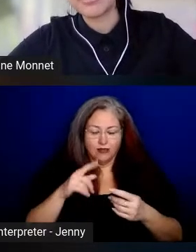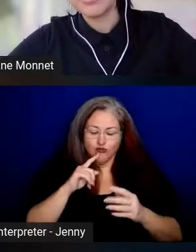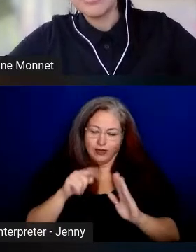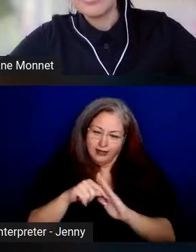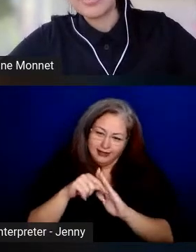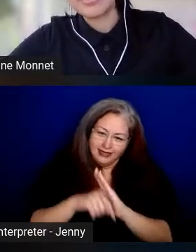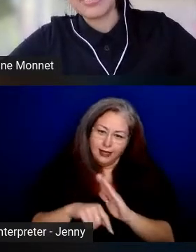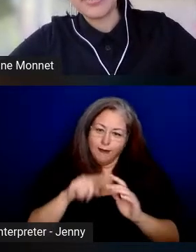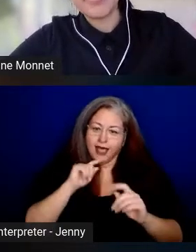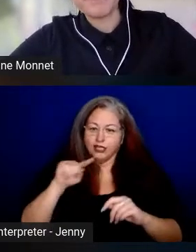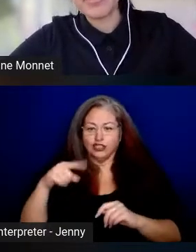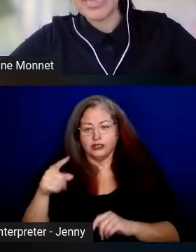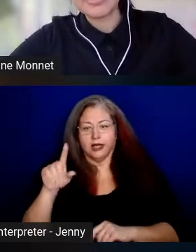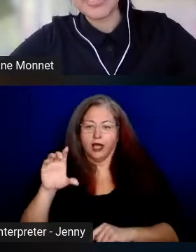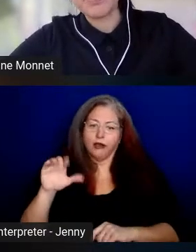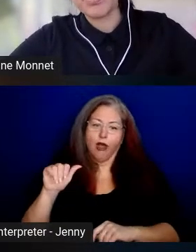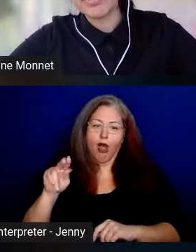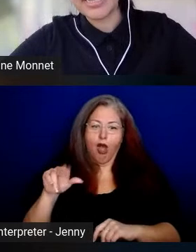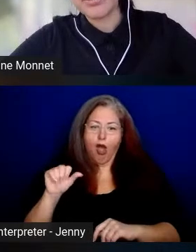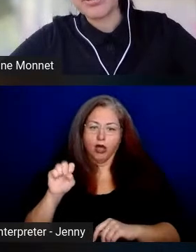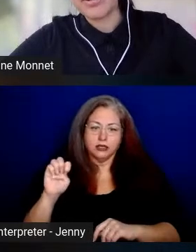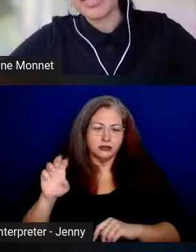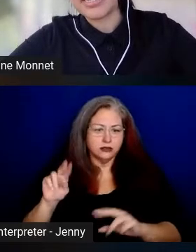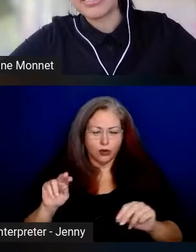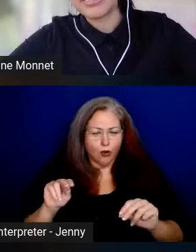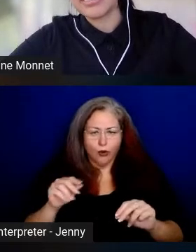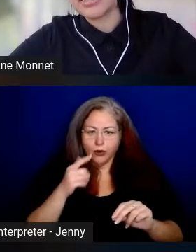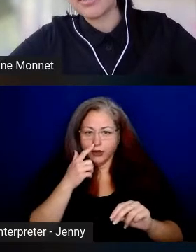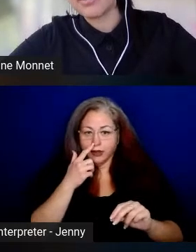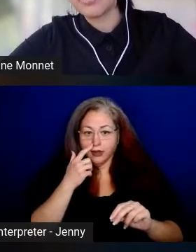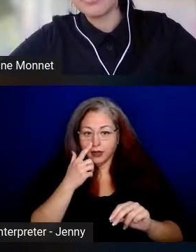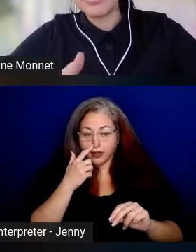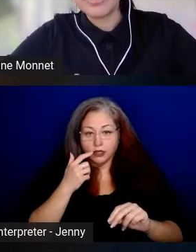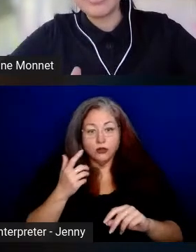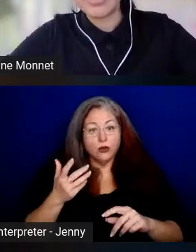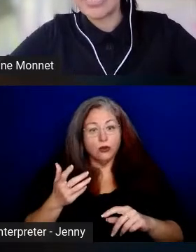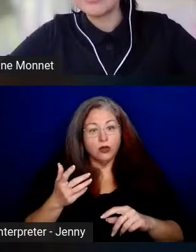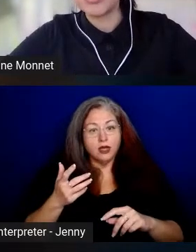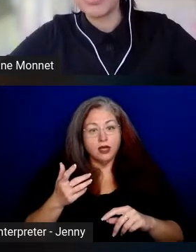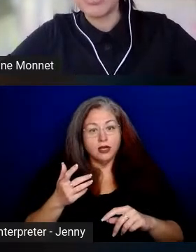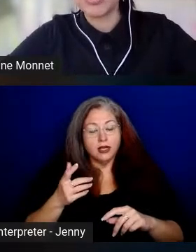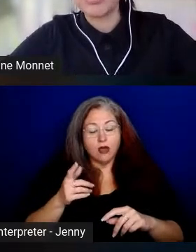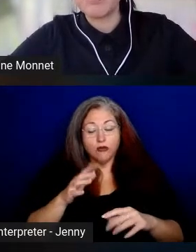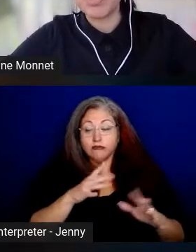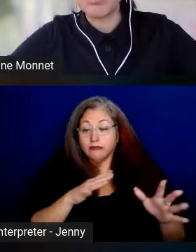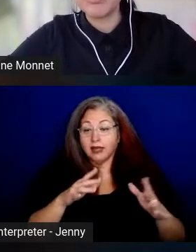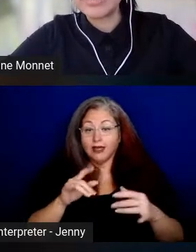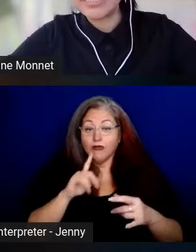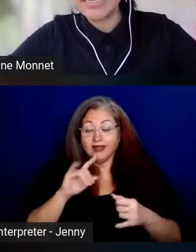than that. And I think Bootlegger in the end is